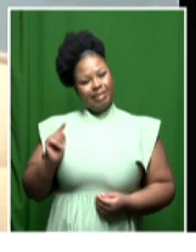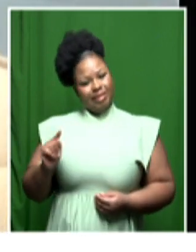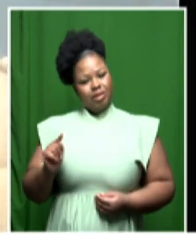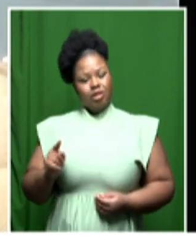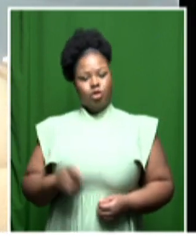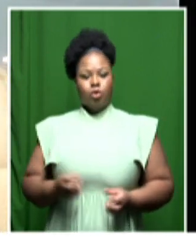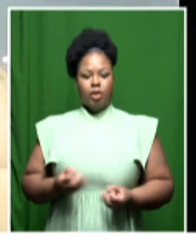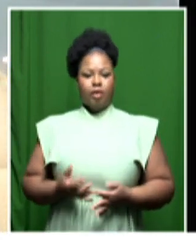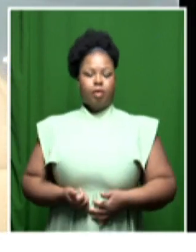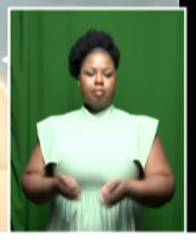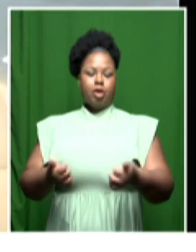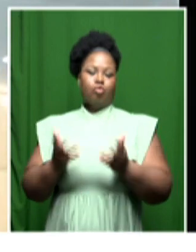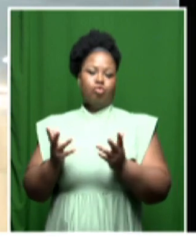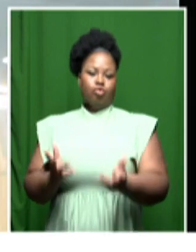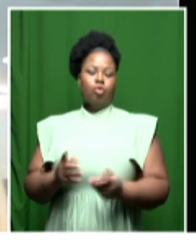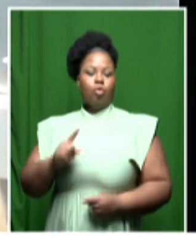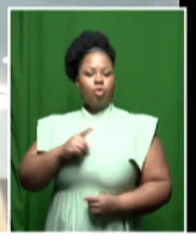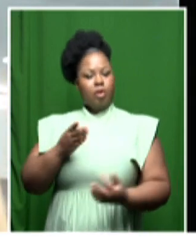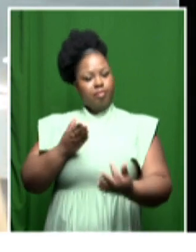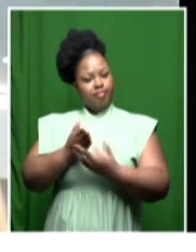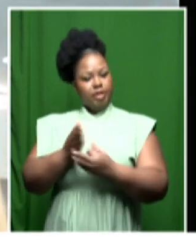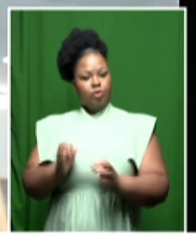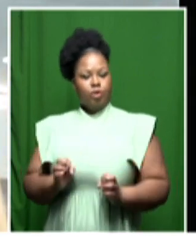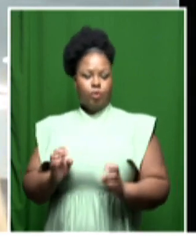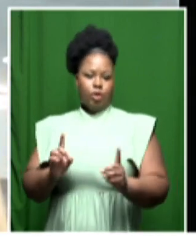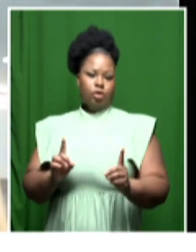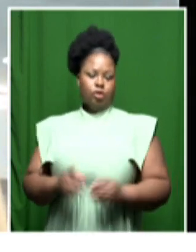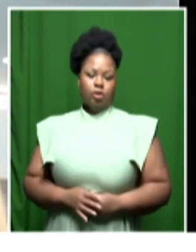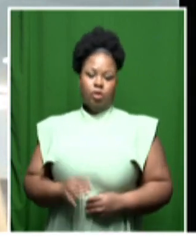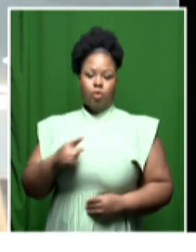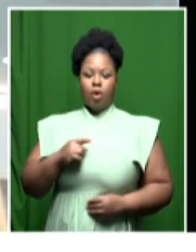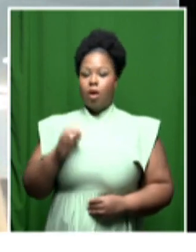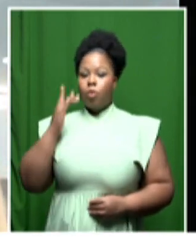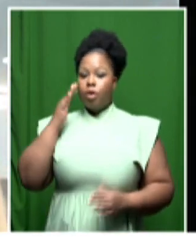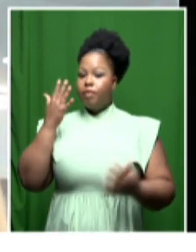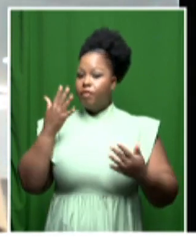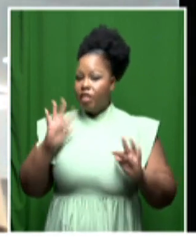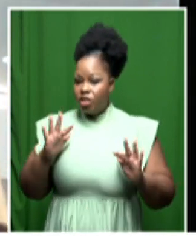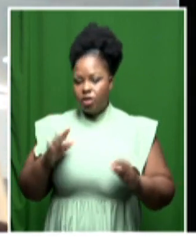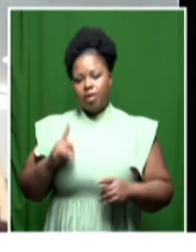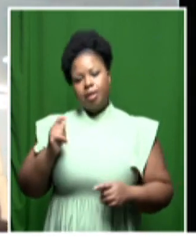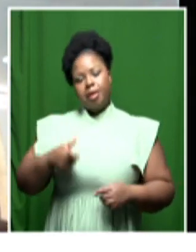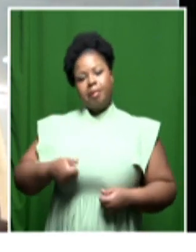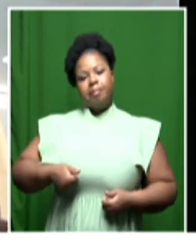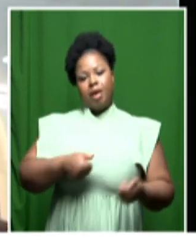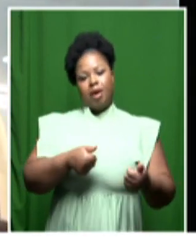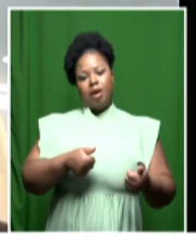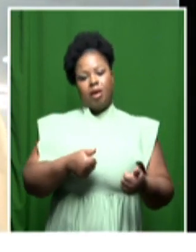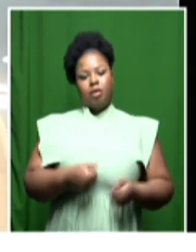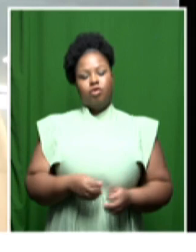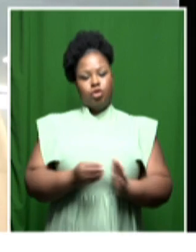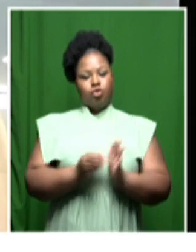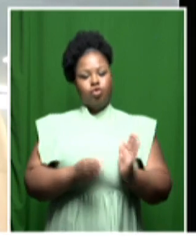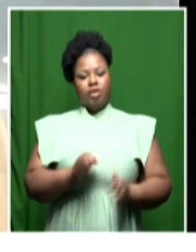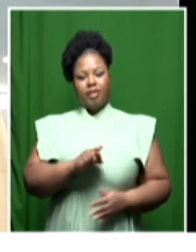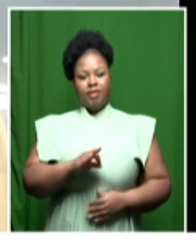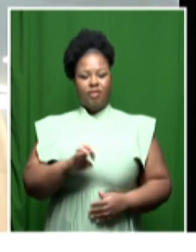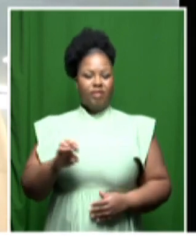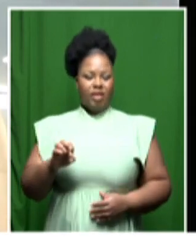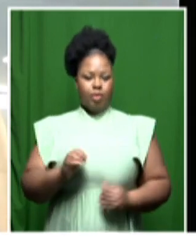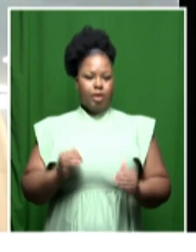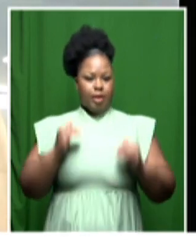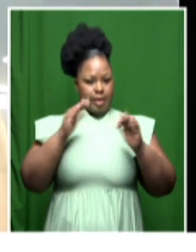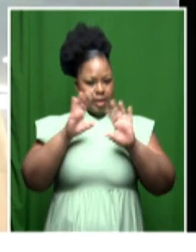what the give back is, the access to education. Now, only once they finish will they have to pay the rest of the student fee. In terms of a